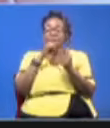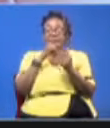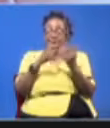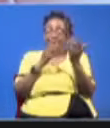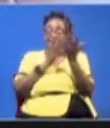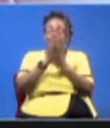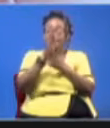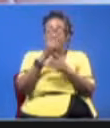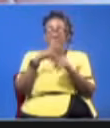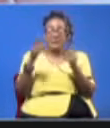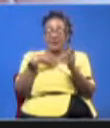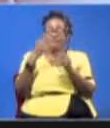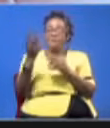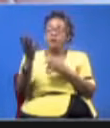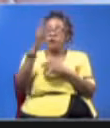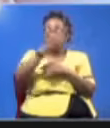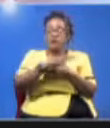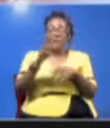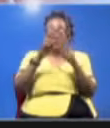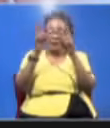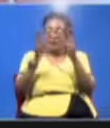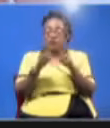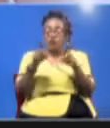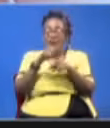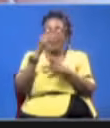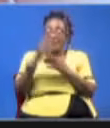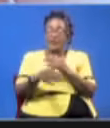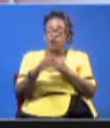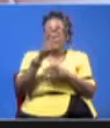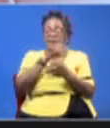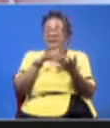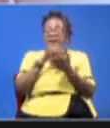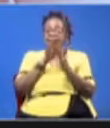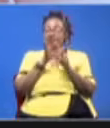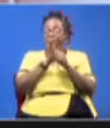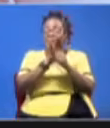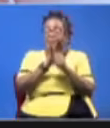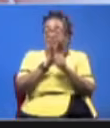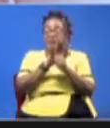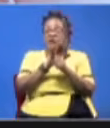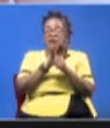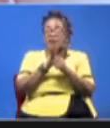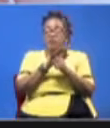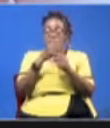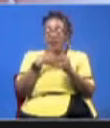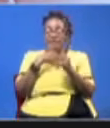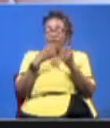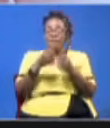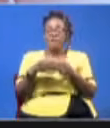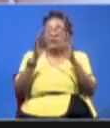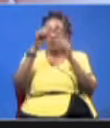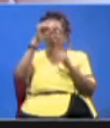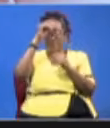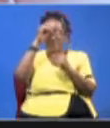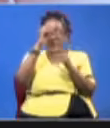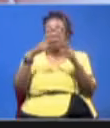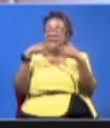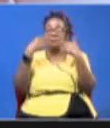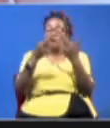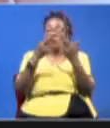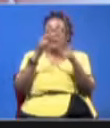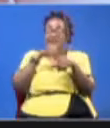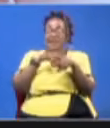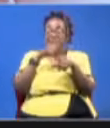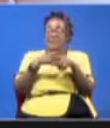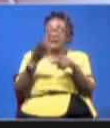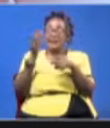took 4 days of international and domestic public pressure to get official government response on this issue. And when it came,